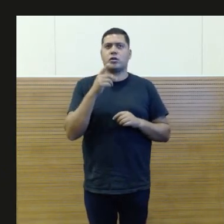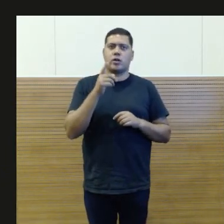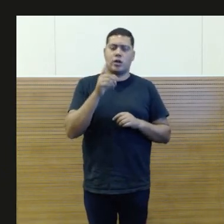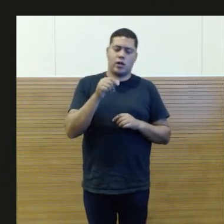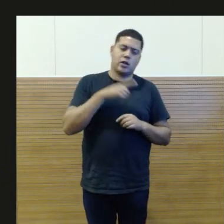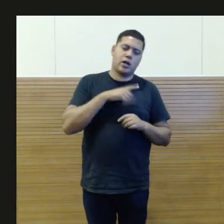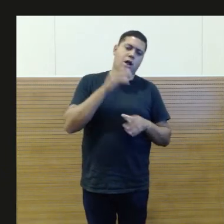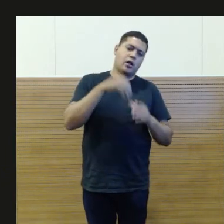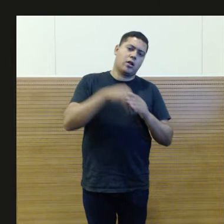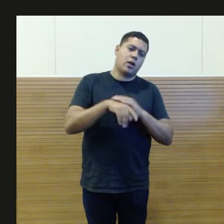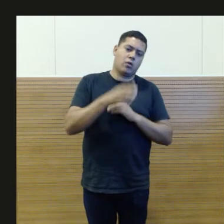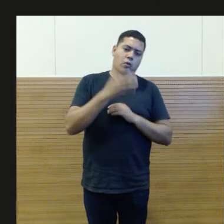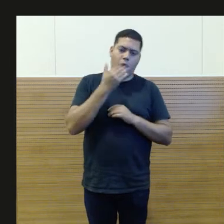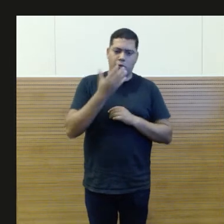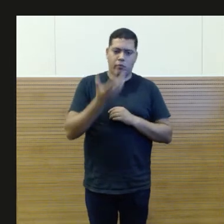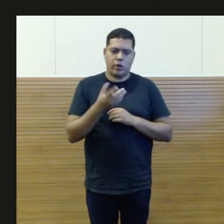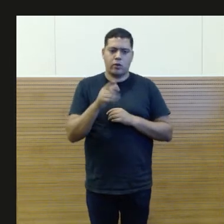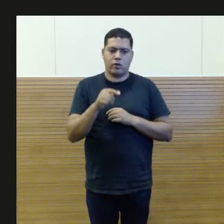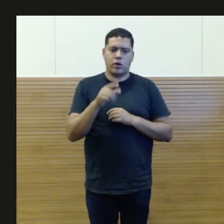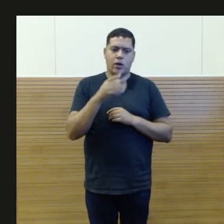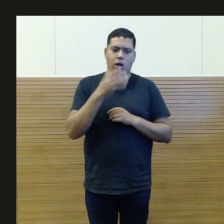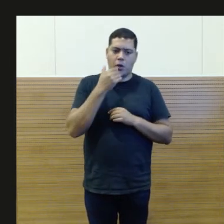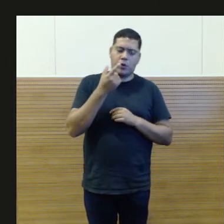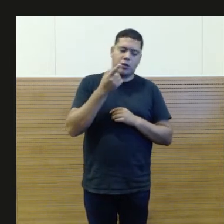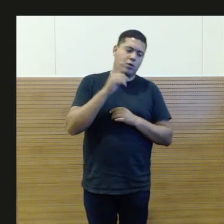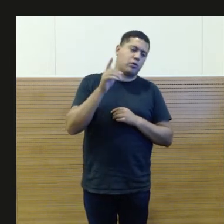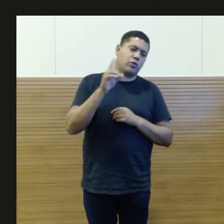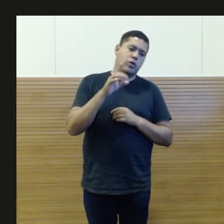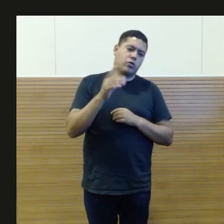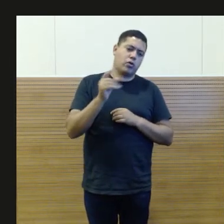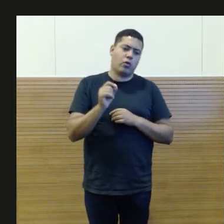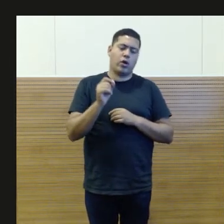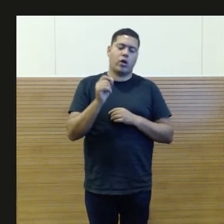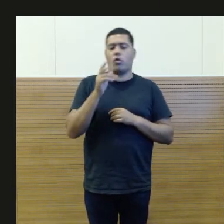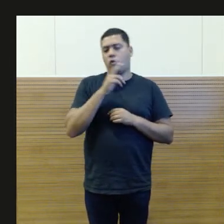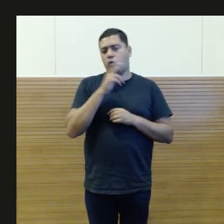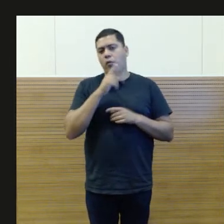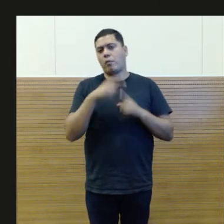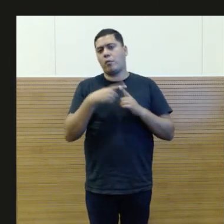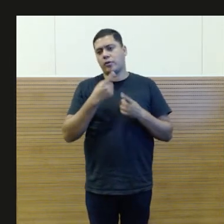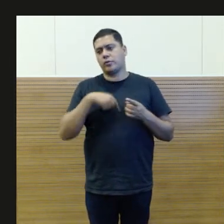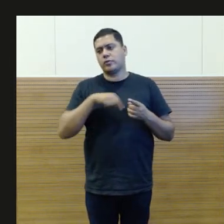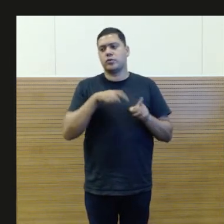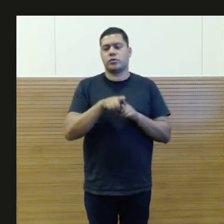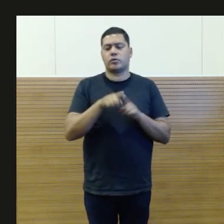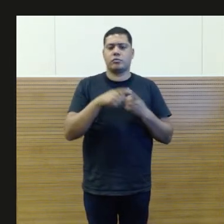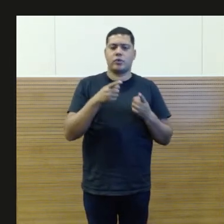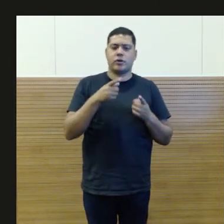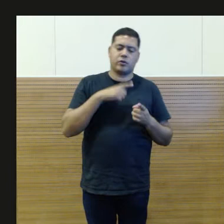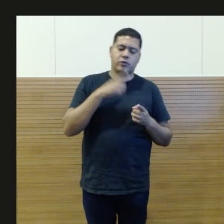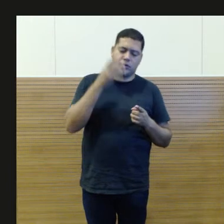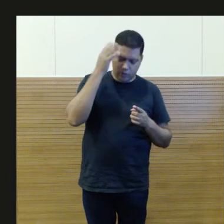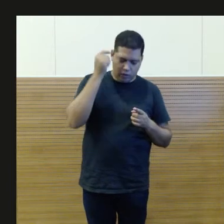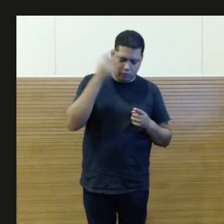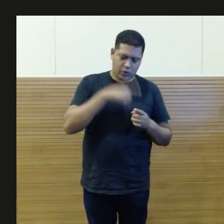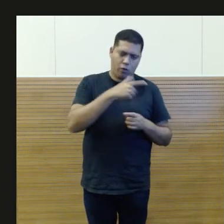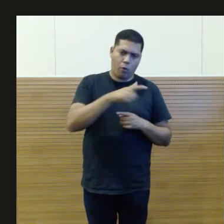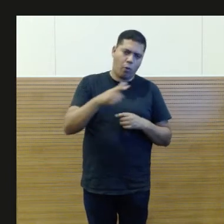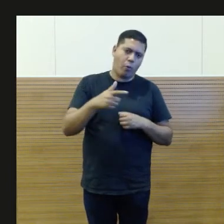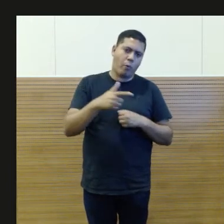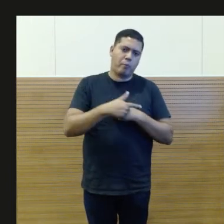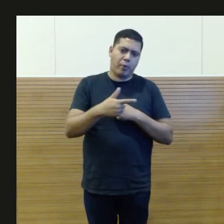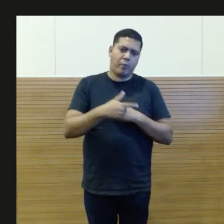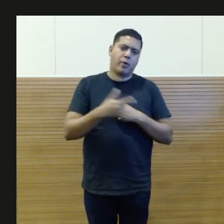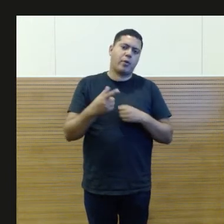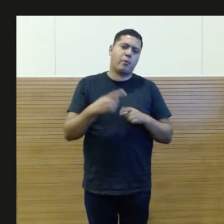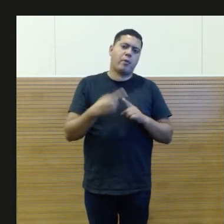policies to make all of us Brazilians to consume the recommended foods, the foods recommended in the guide.